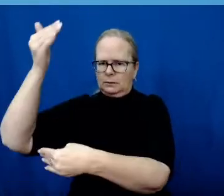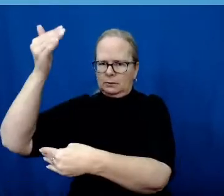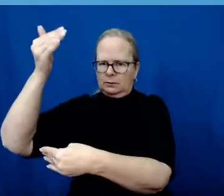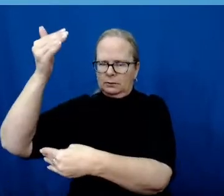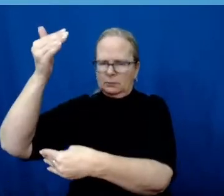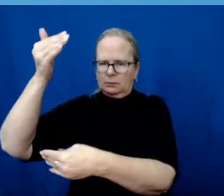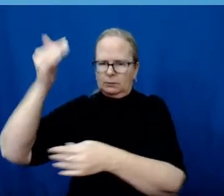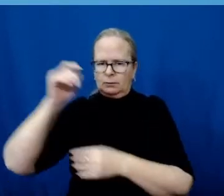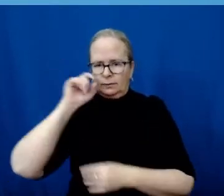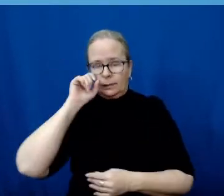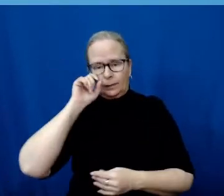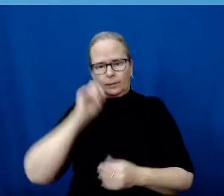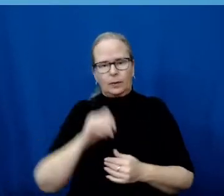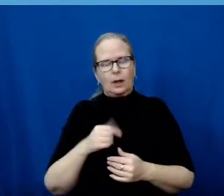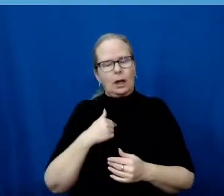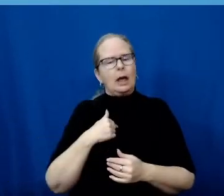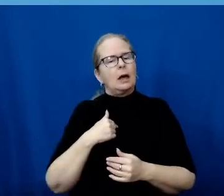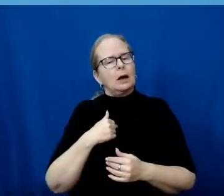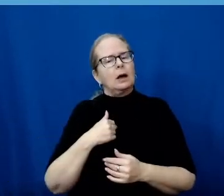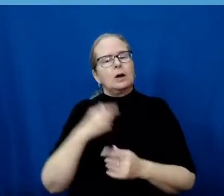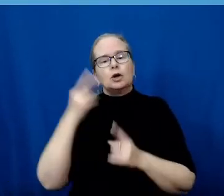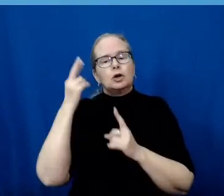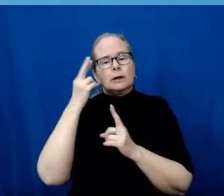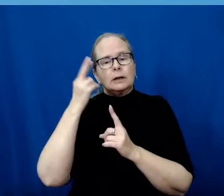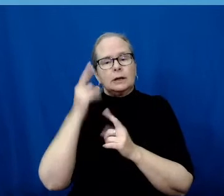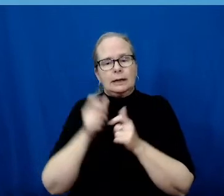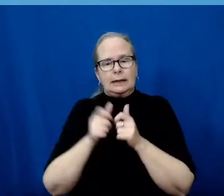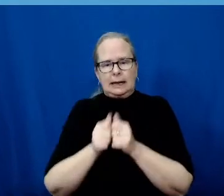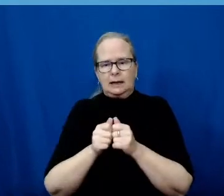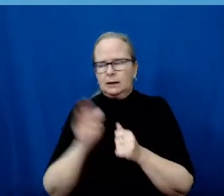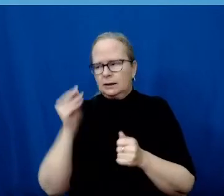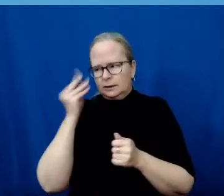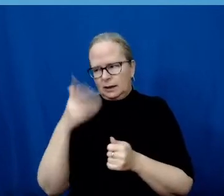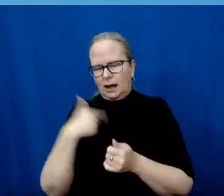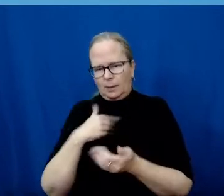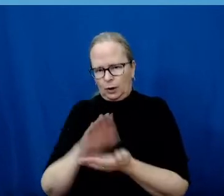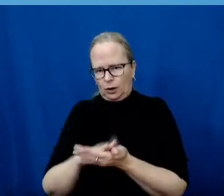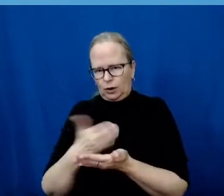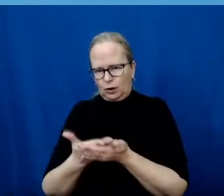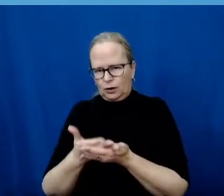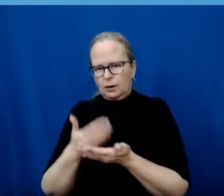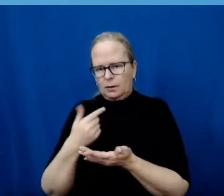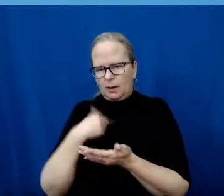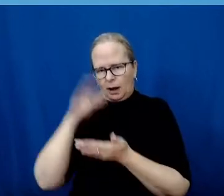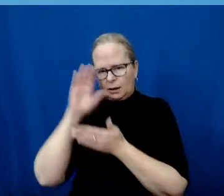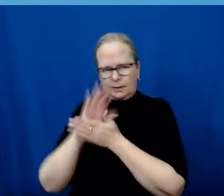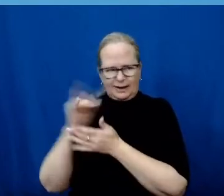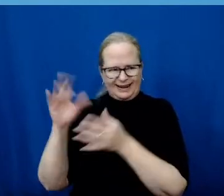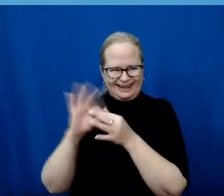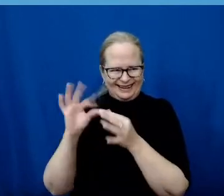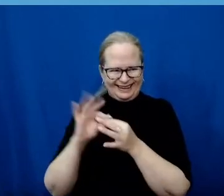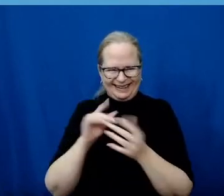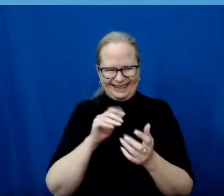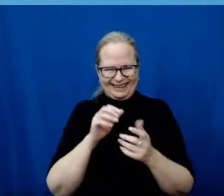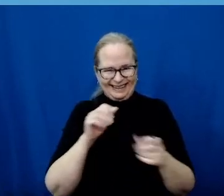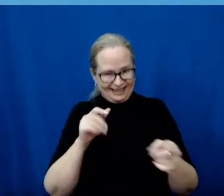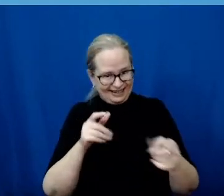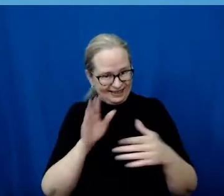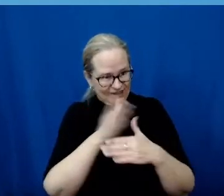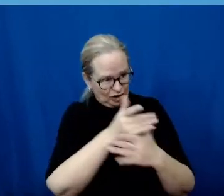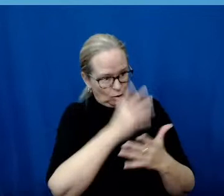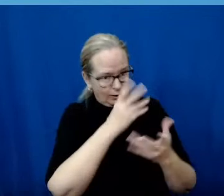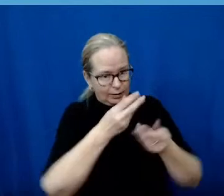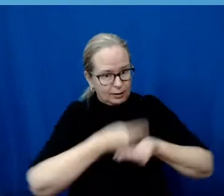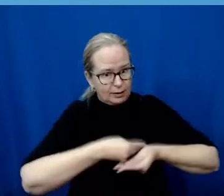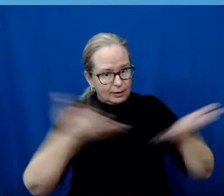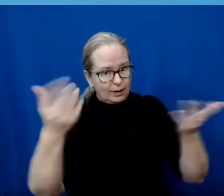range right now. So is he sharing? Do we all get food tonight or what? Yeah, just come over. I mean, I guess we'll have to send it to